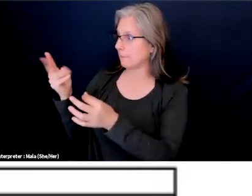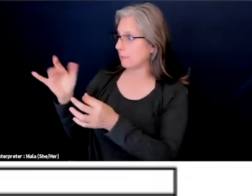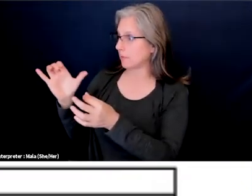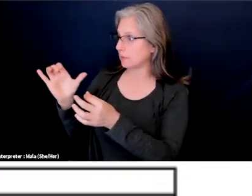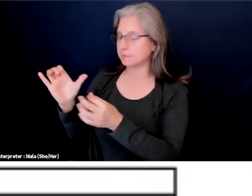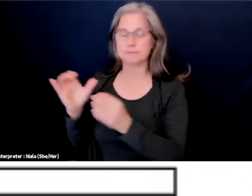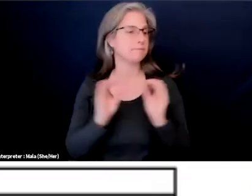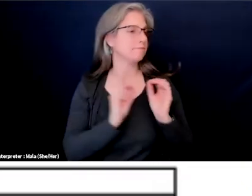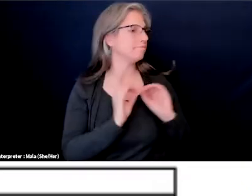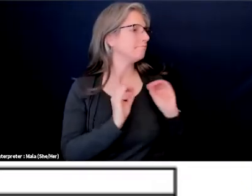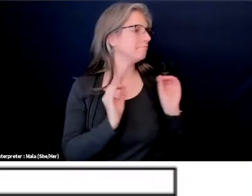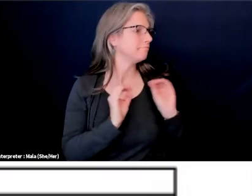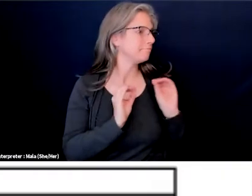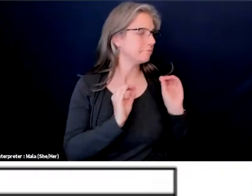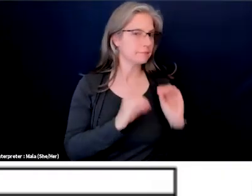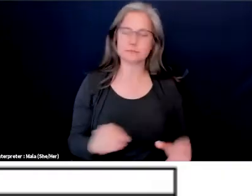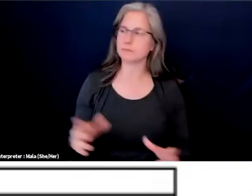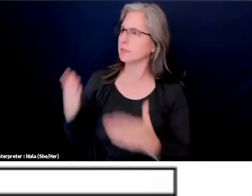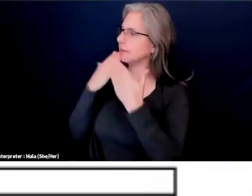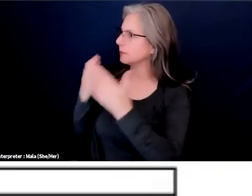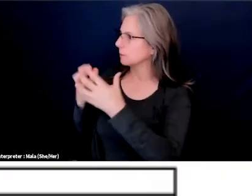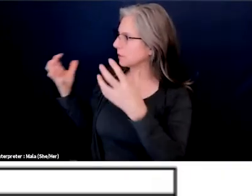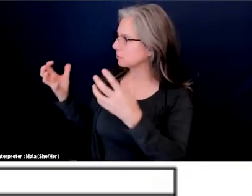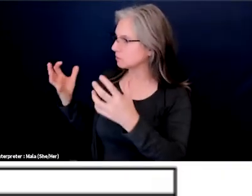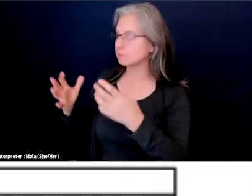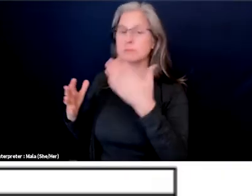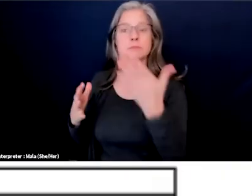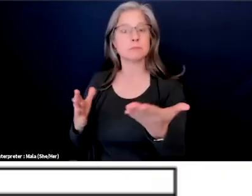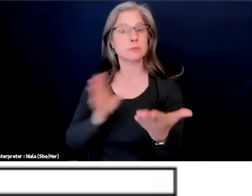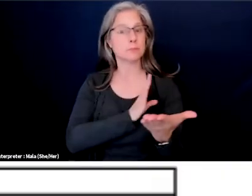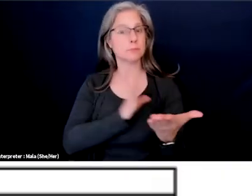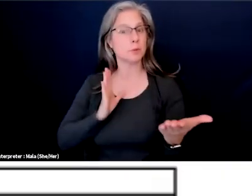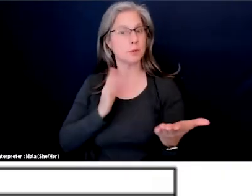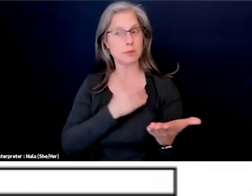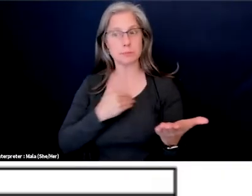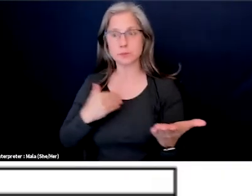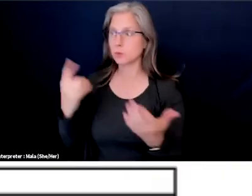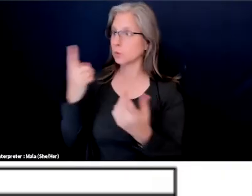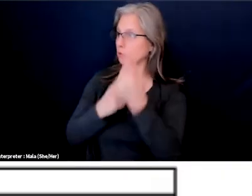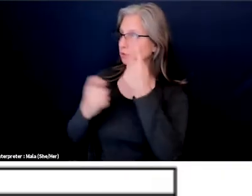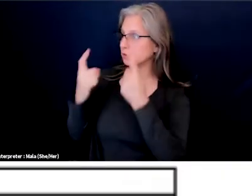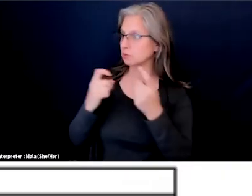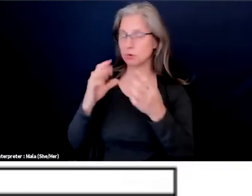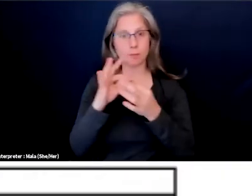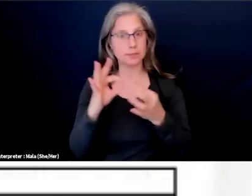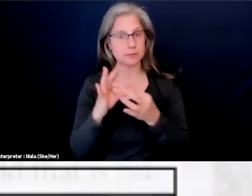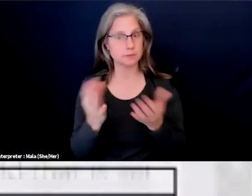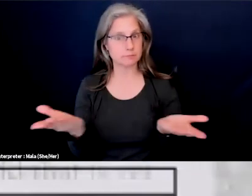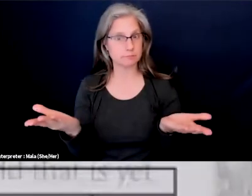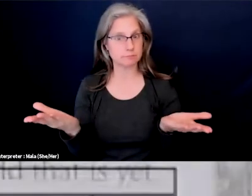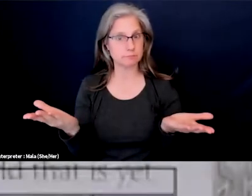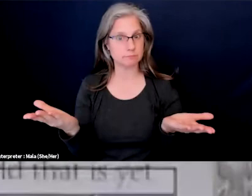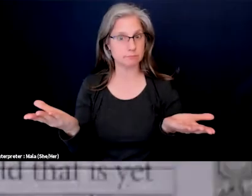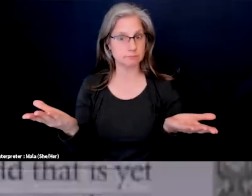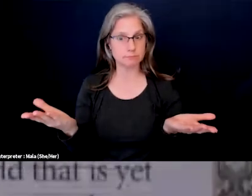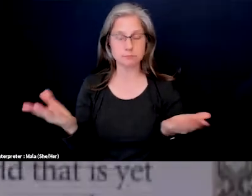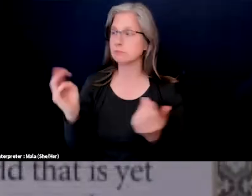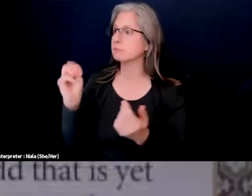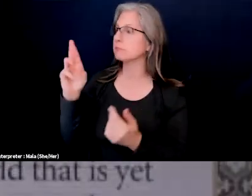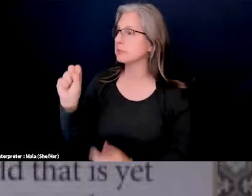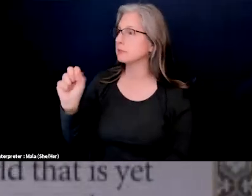comment. Thank you so much. Then board members, questions, comments? Ms.